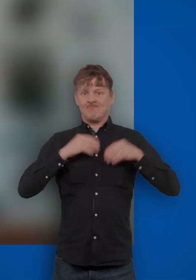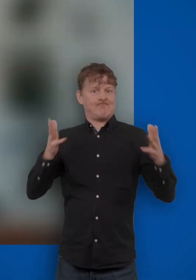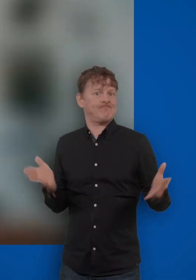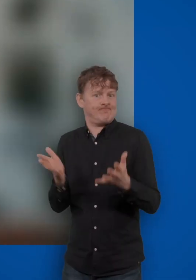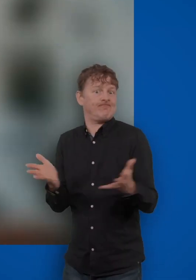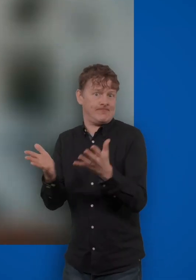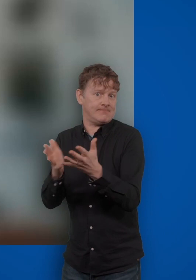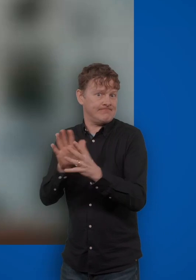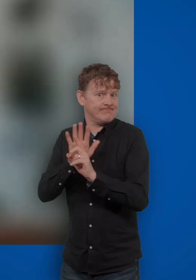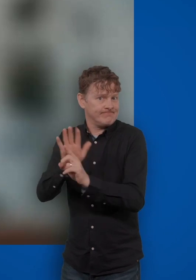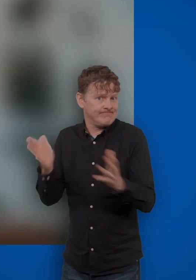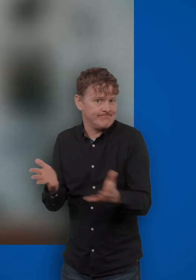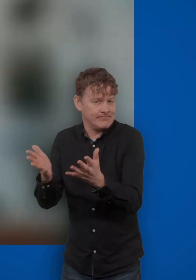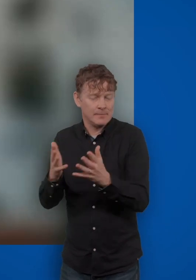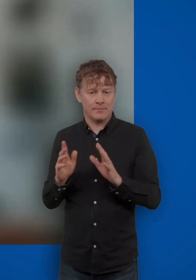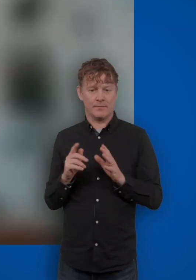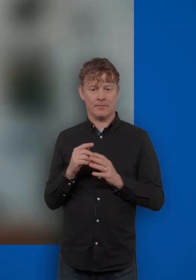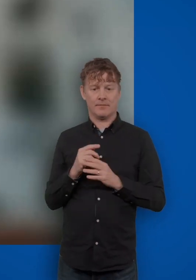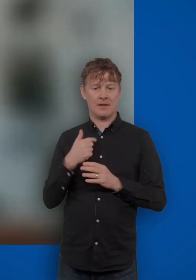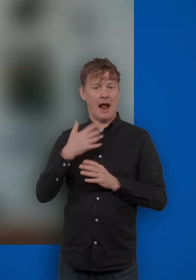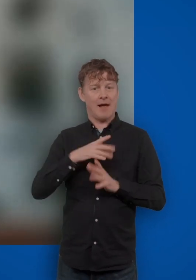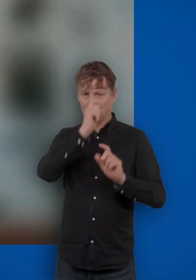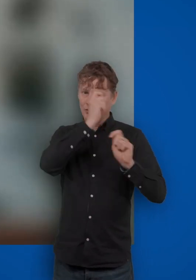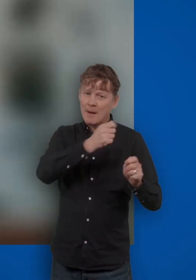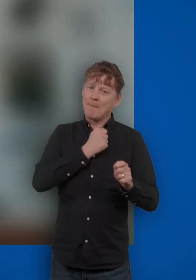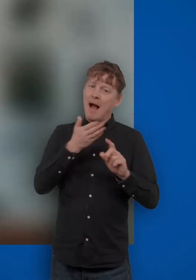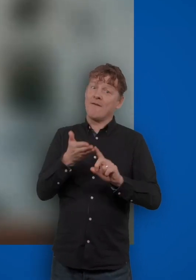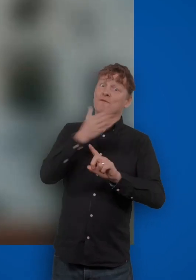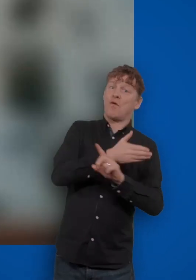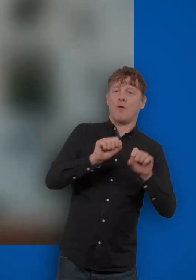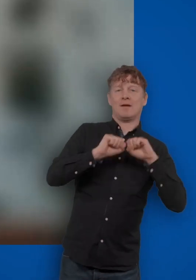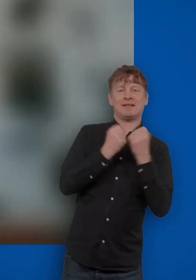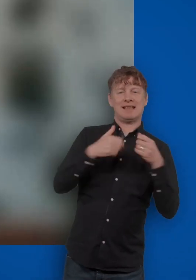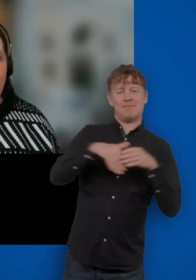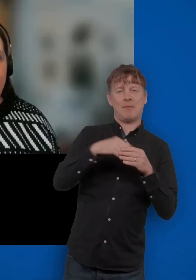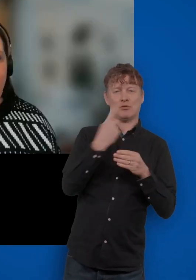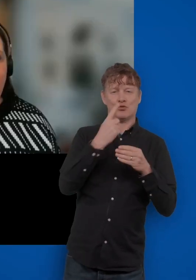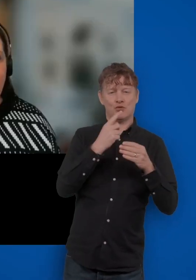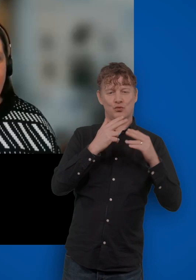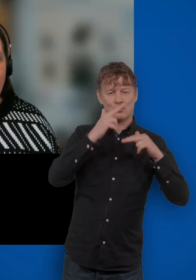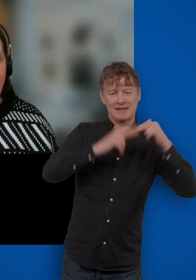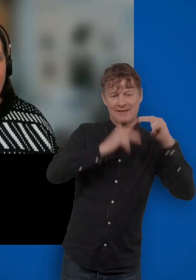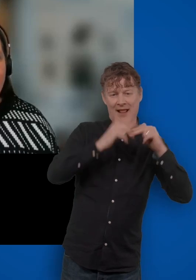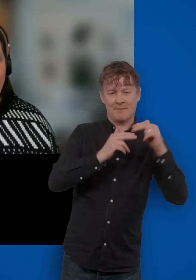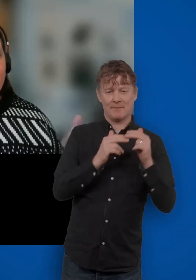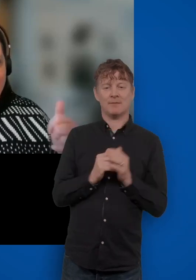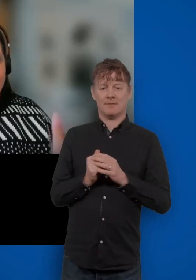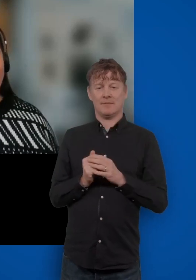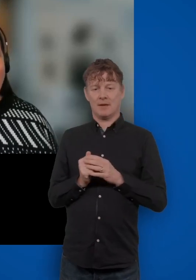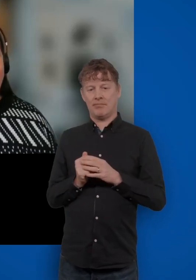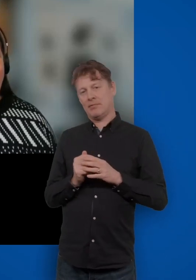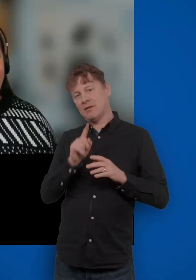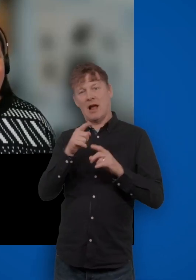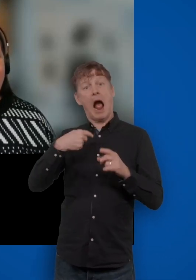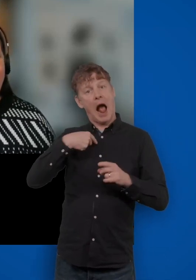driving forward. But I want to give all credit to former team members who actually developed that a few years back, and have